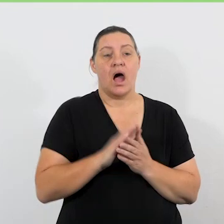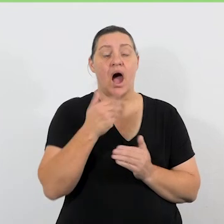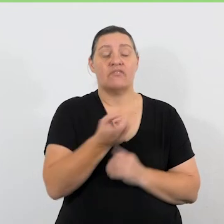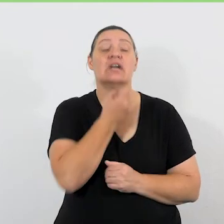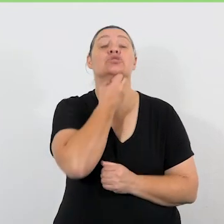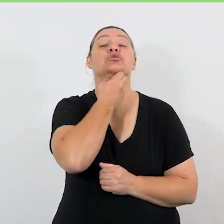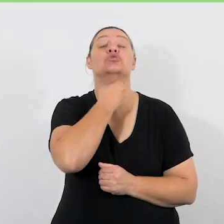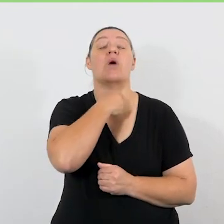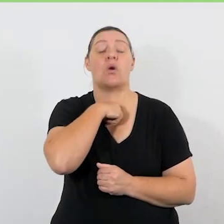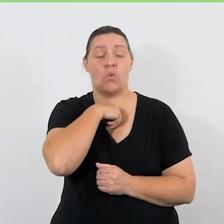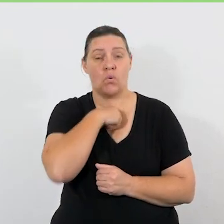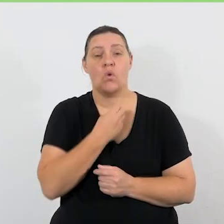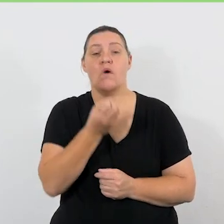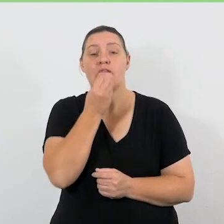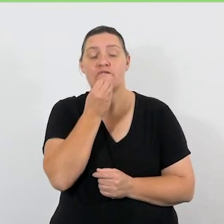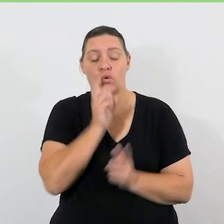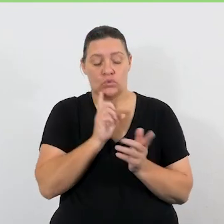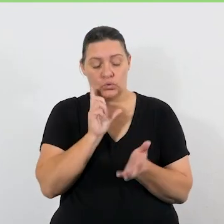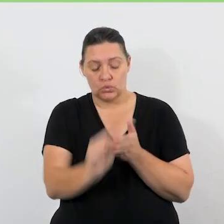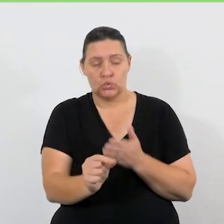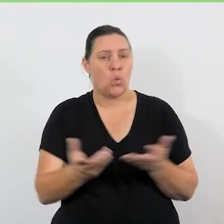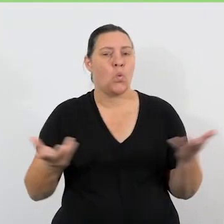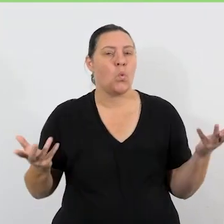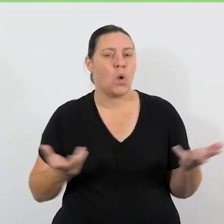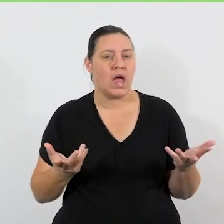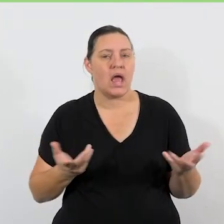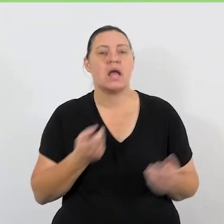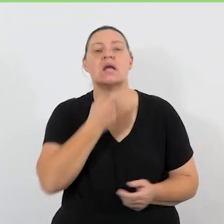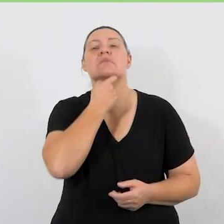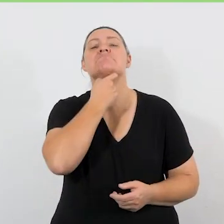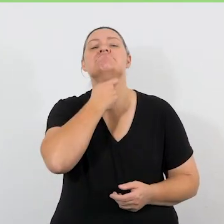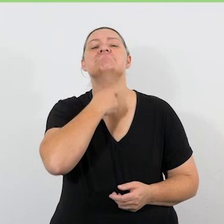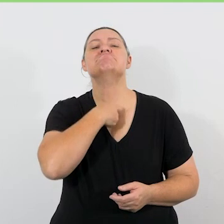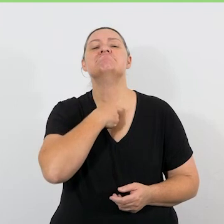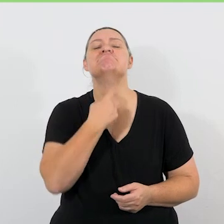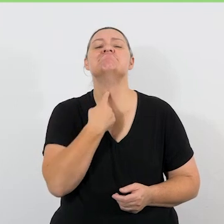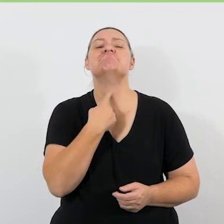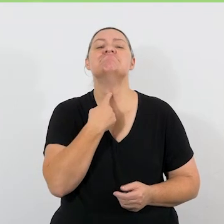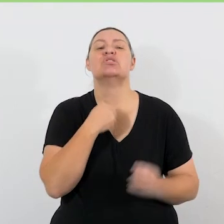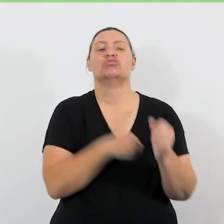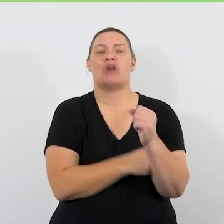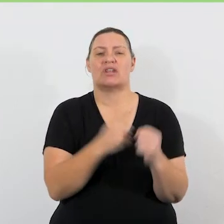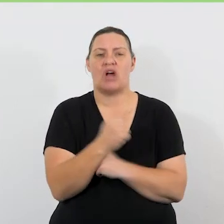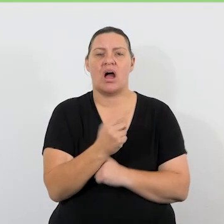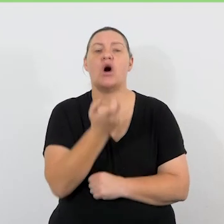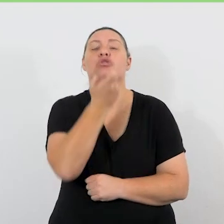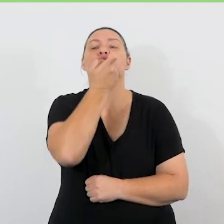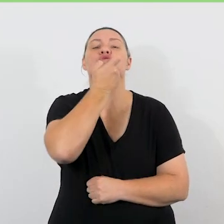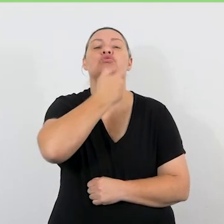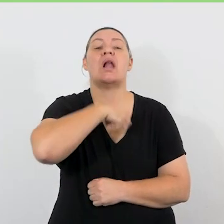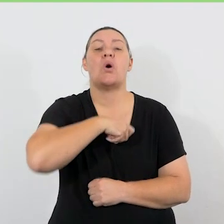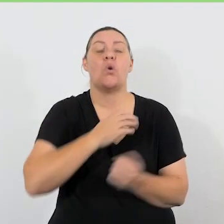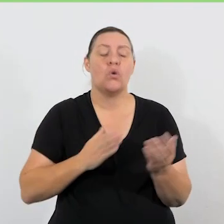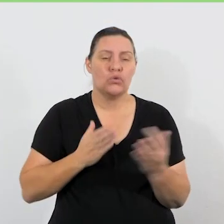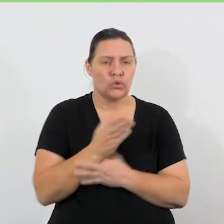after swallowing, the food moves down this structure. So after swallowing, if you remember, we said the